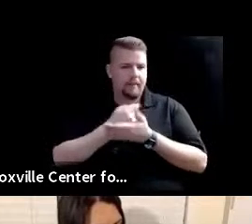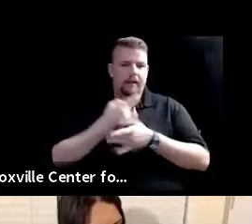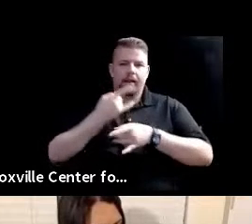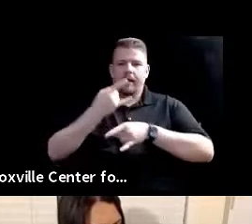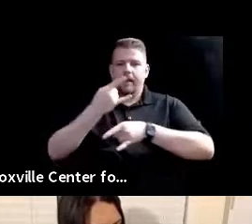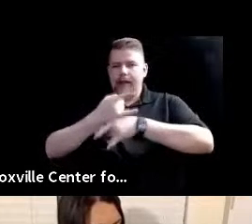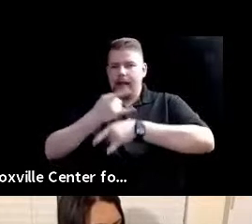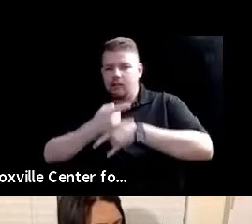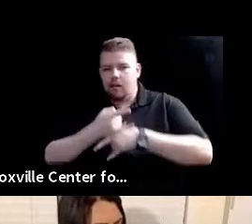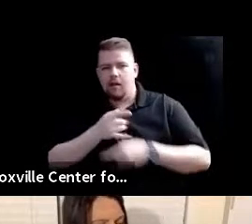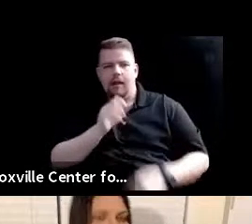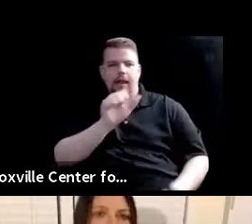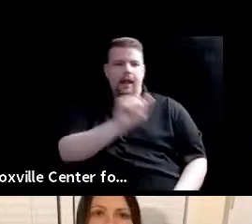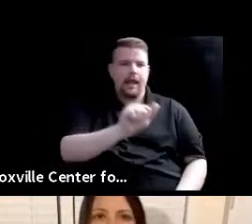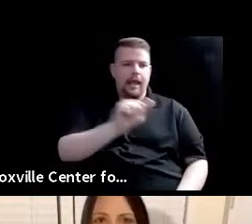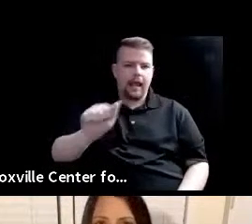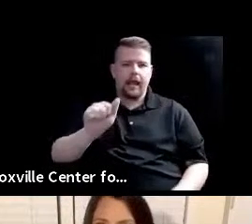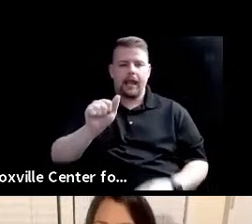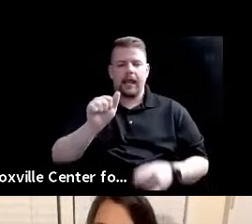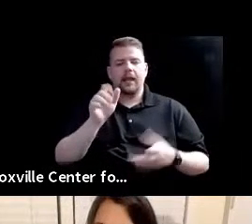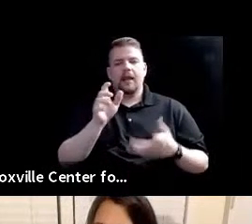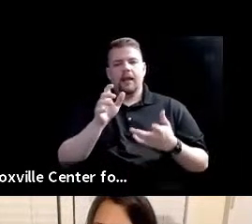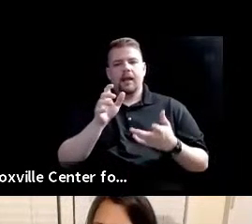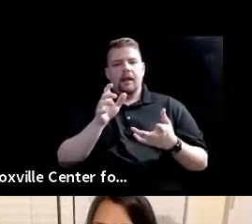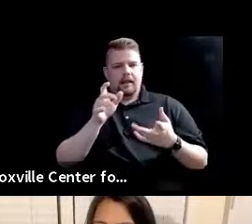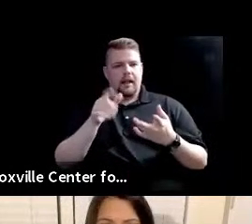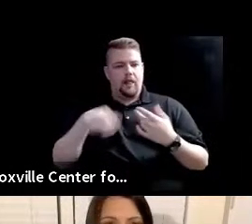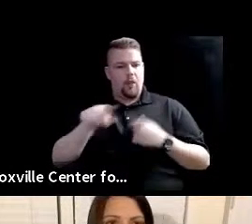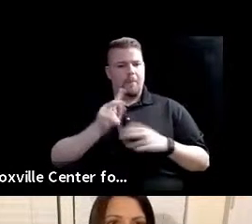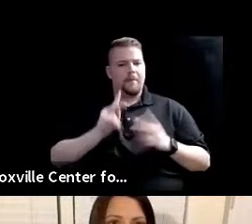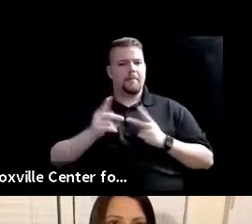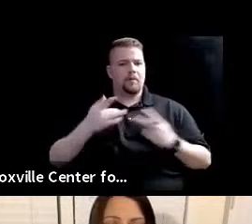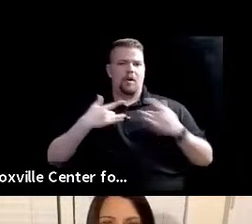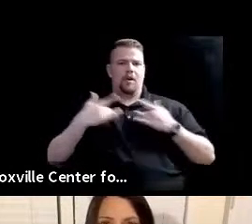Alcoholics Anonymous and so forth, that are concerned,